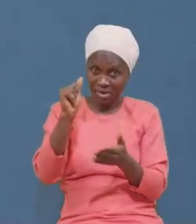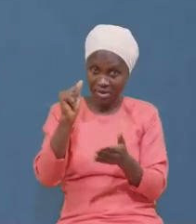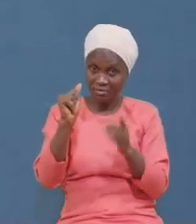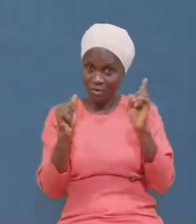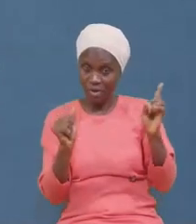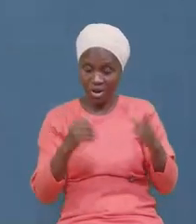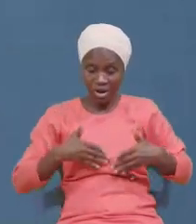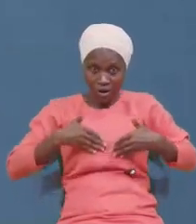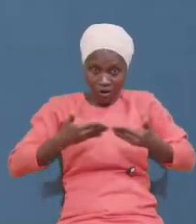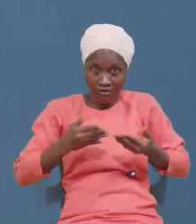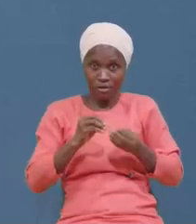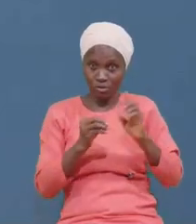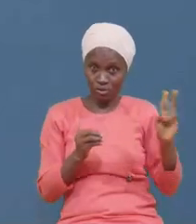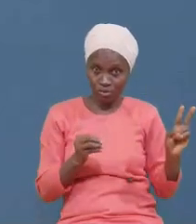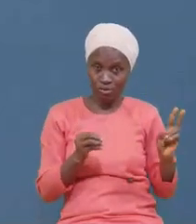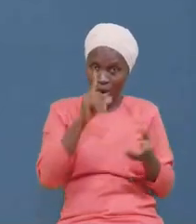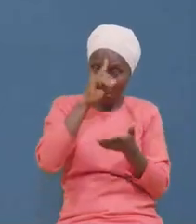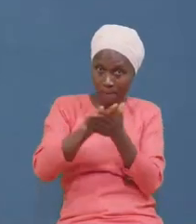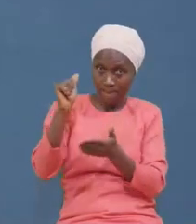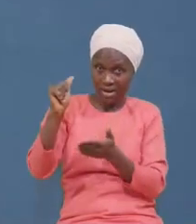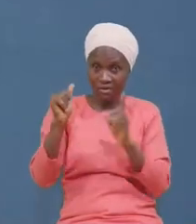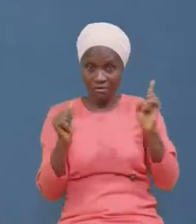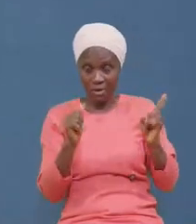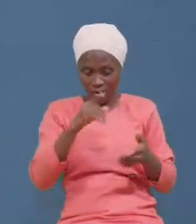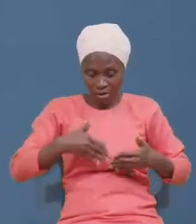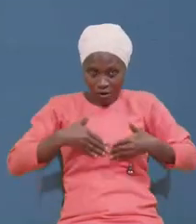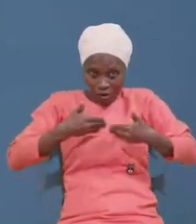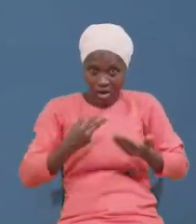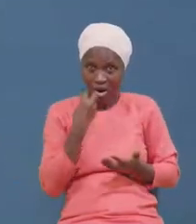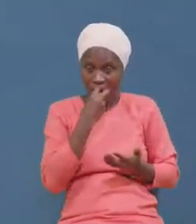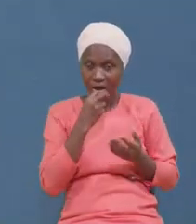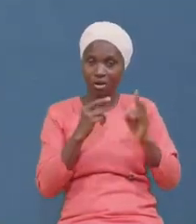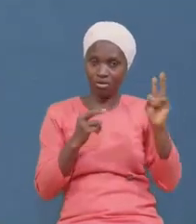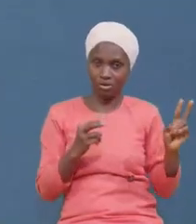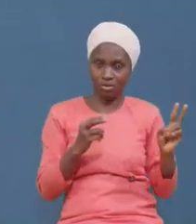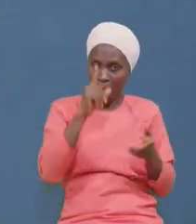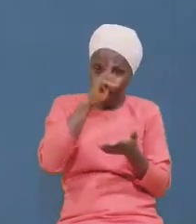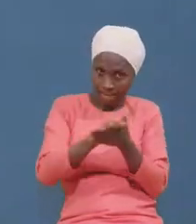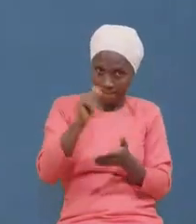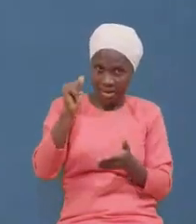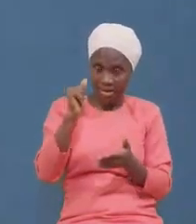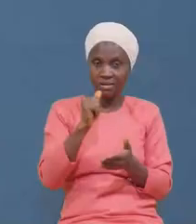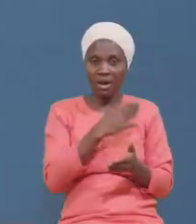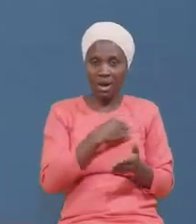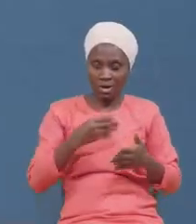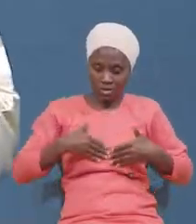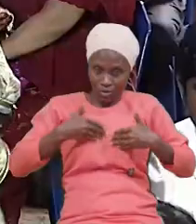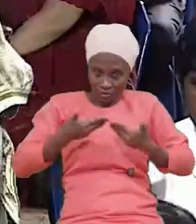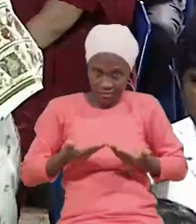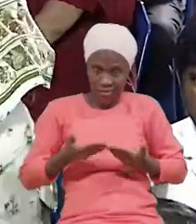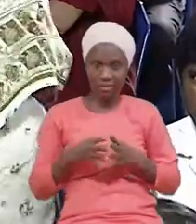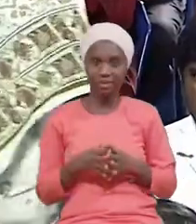meeru nammandi oppukondi believe confess viswasinchandi oppukondi believe confess viswasinchandi